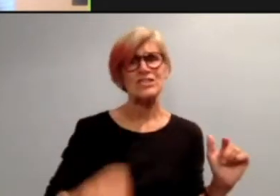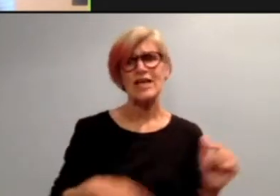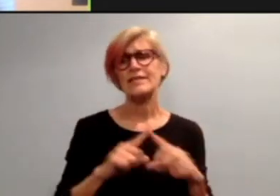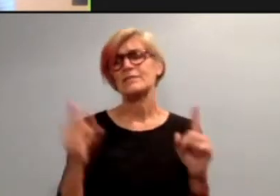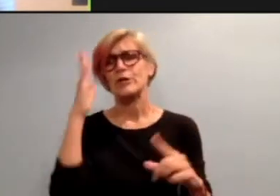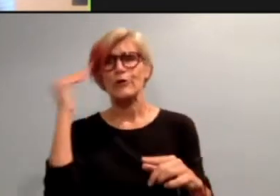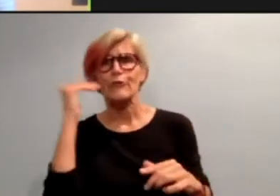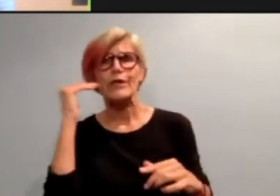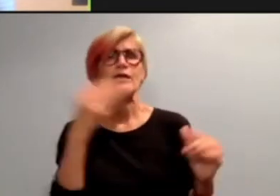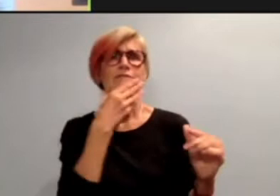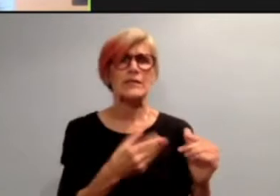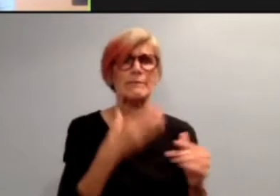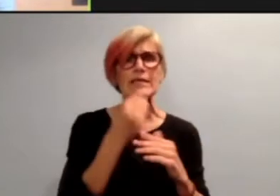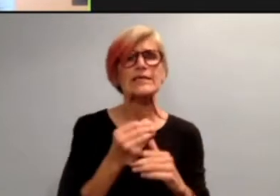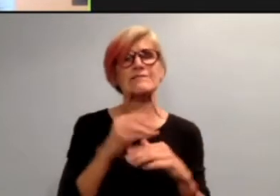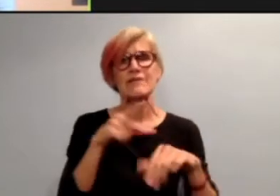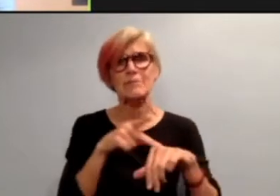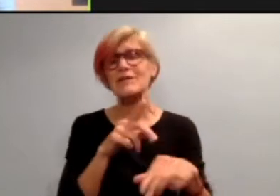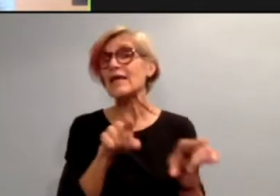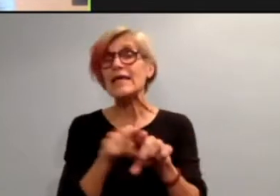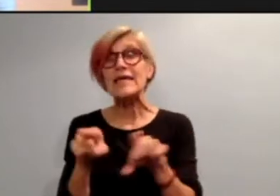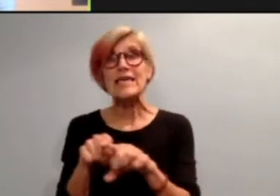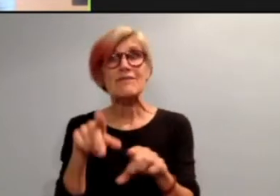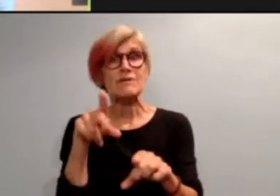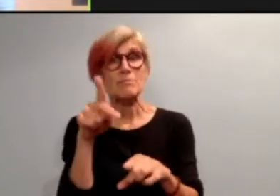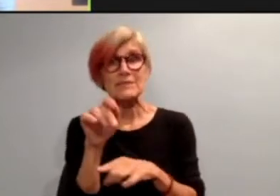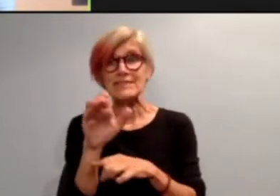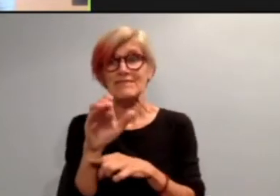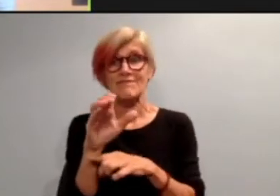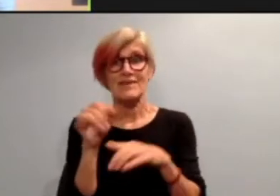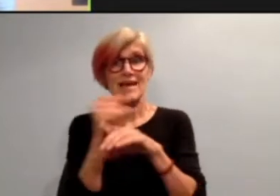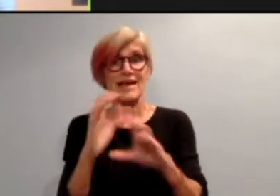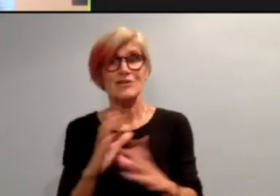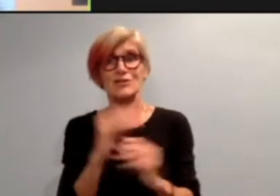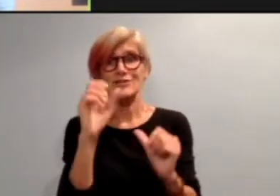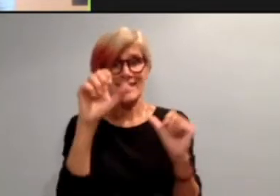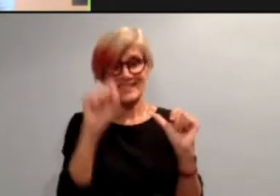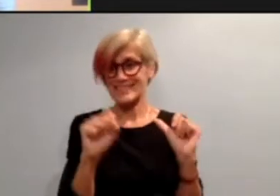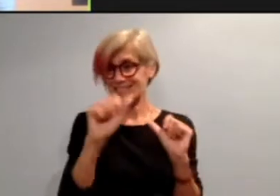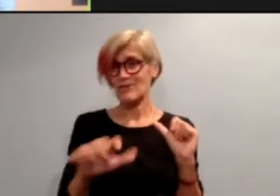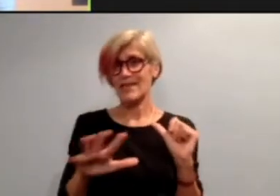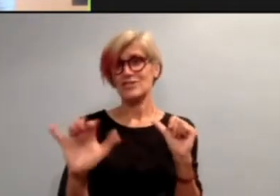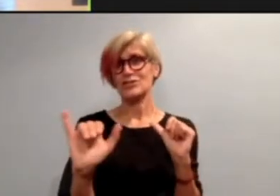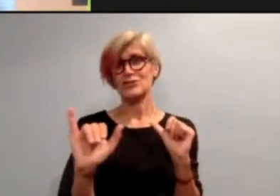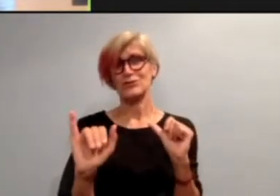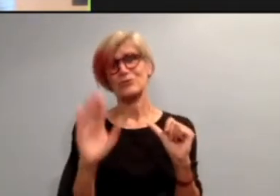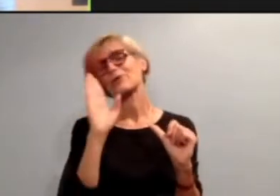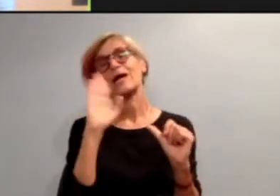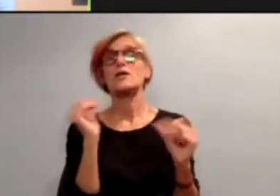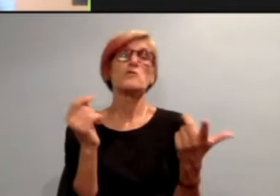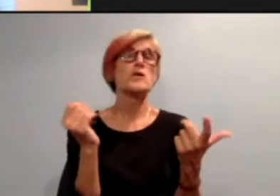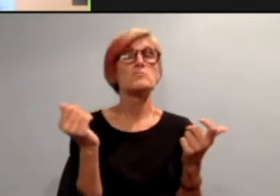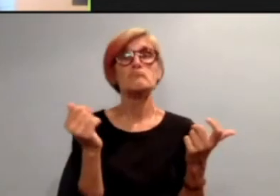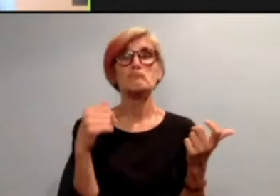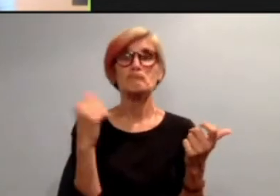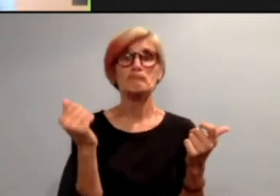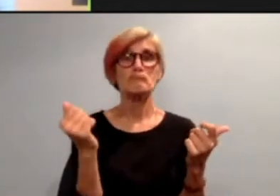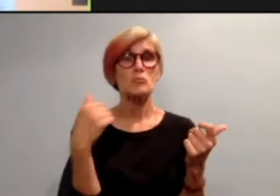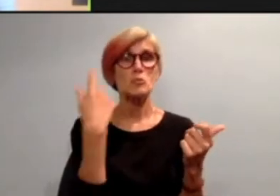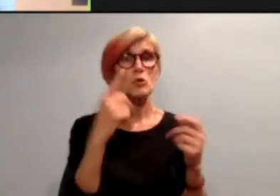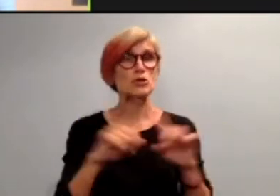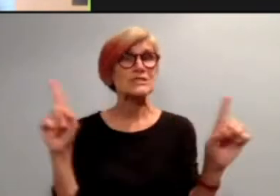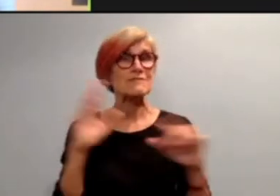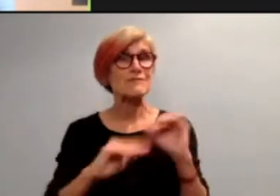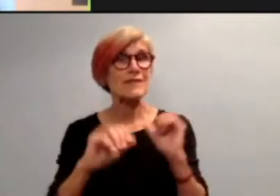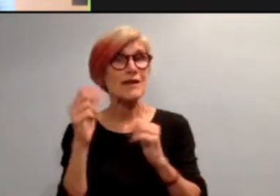Vietnamese, Filipino, even Pacific Islanders and South Asians. I know we look a little bit different than others in the community,